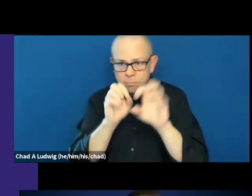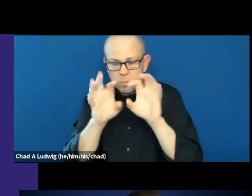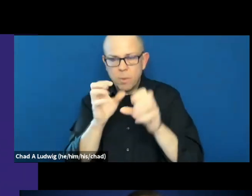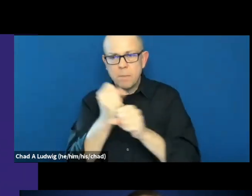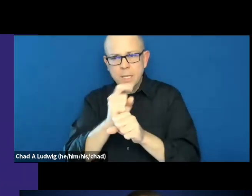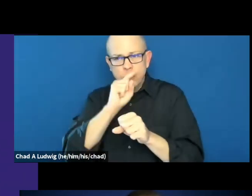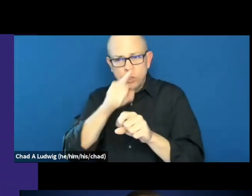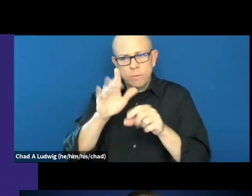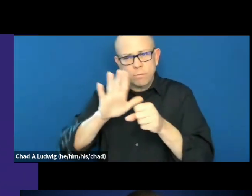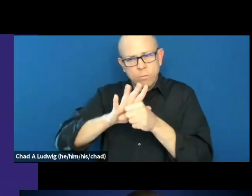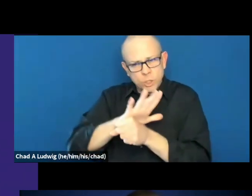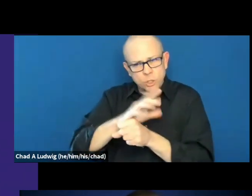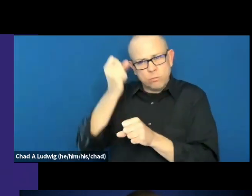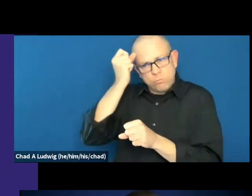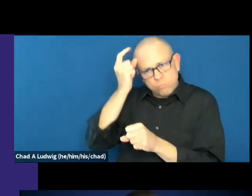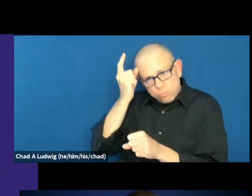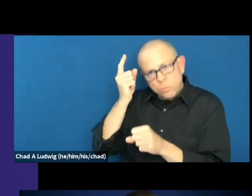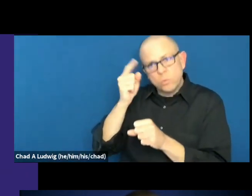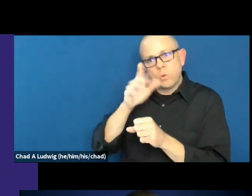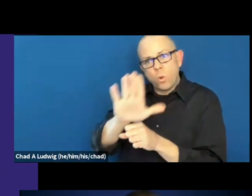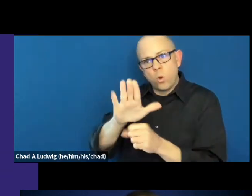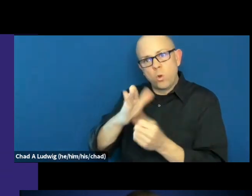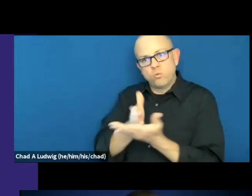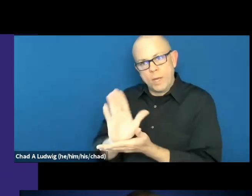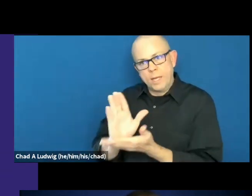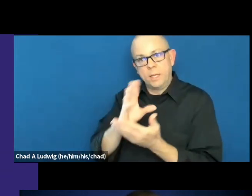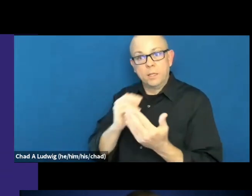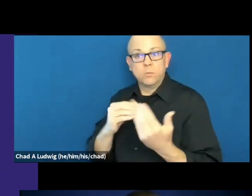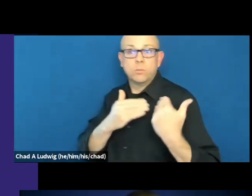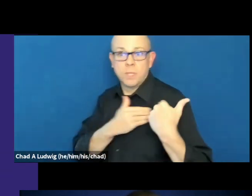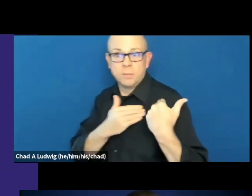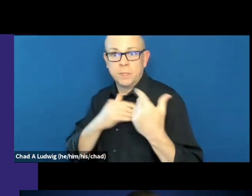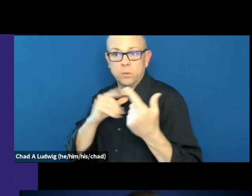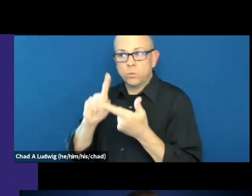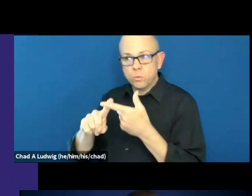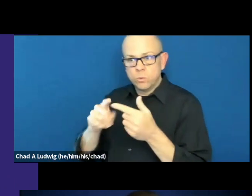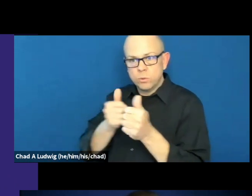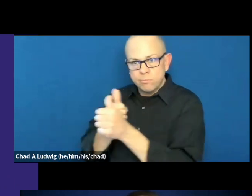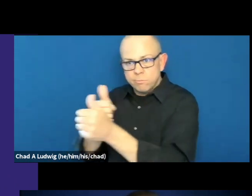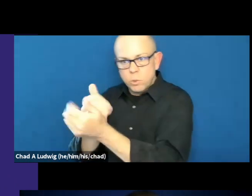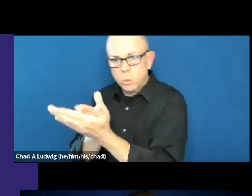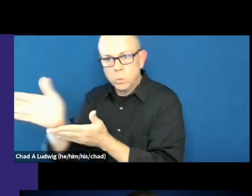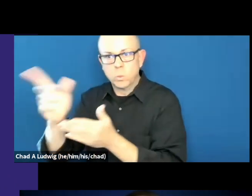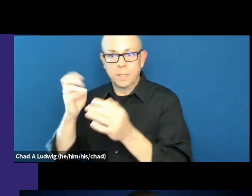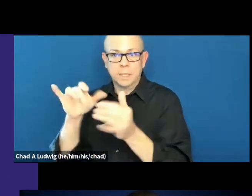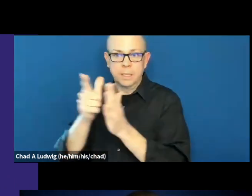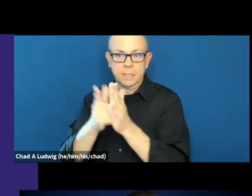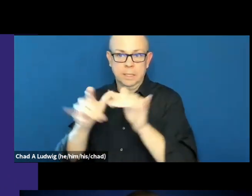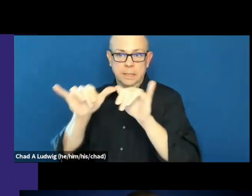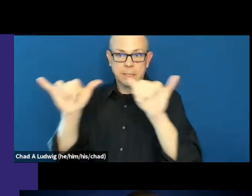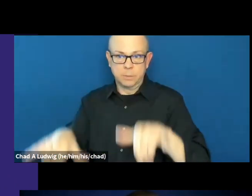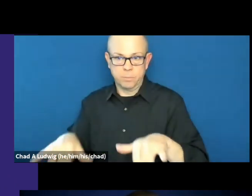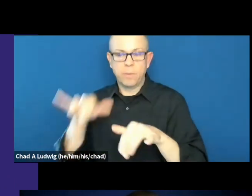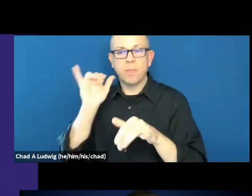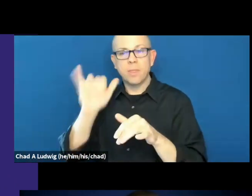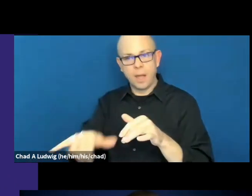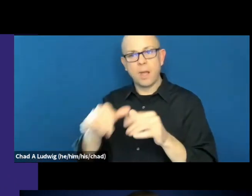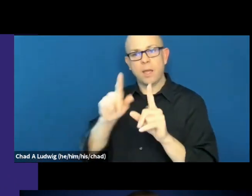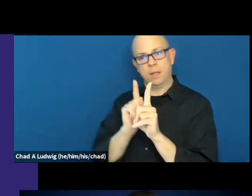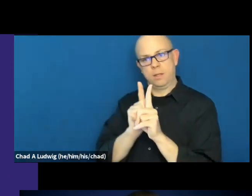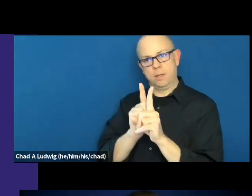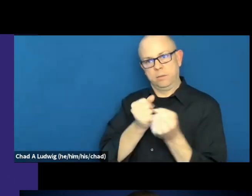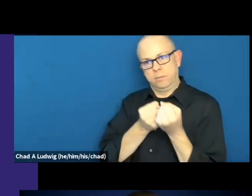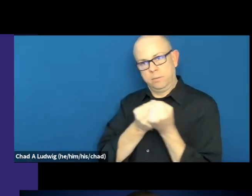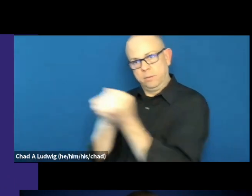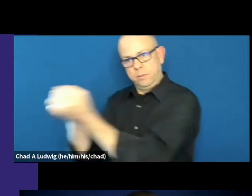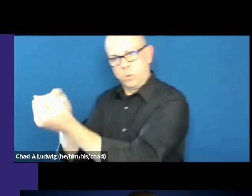you have, what you're able to do, and make sure that you fully understand your rights and responsibilities in navigating the legal